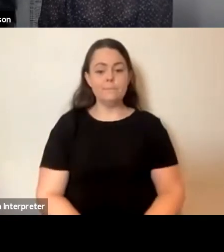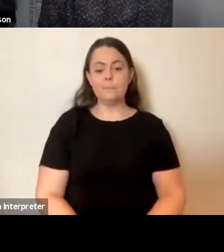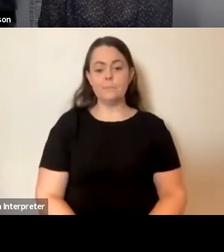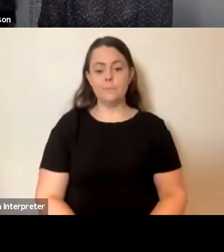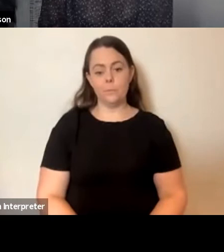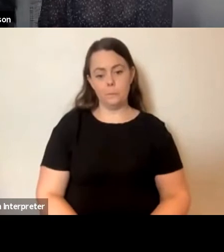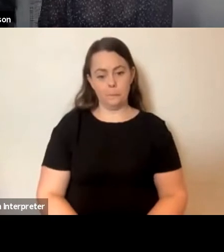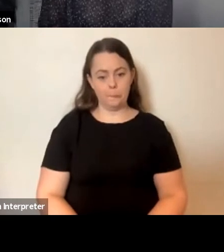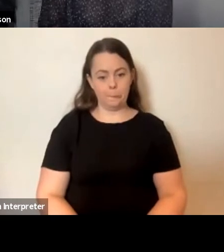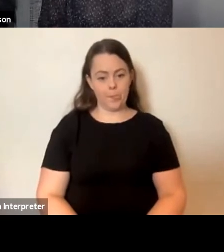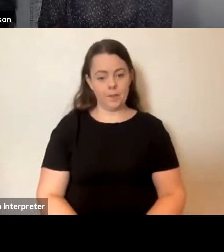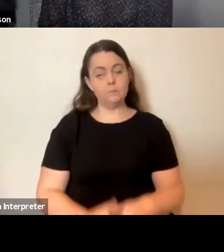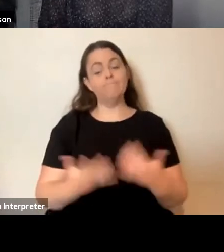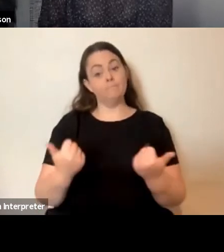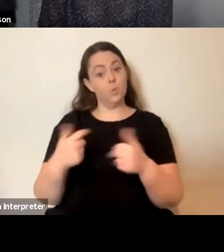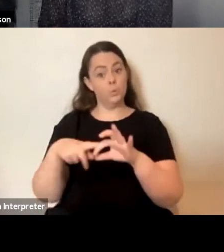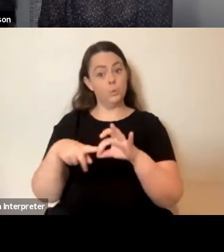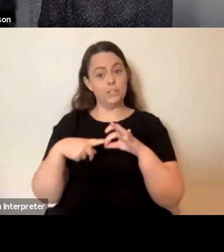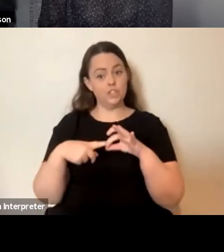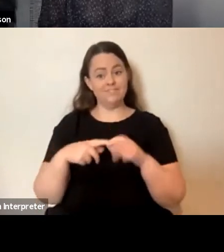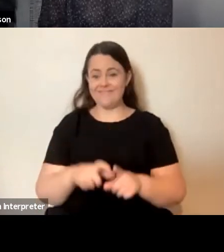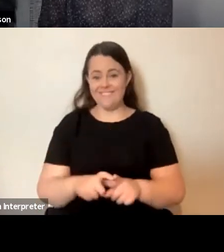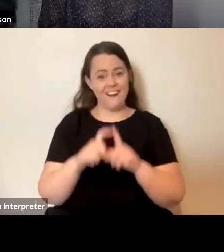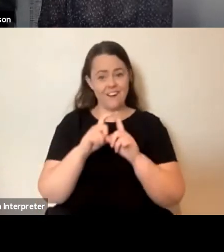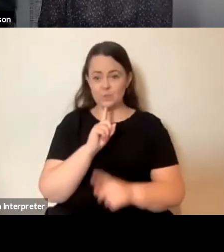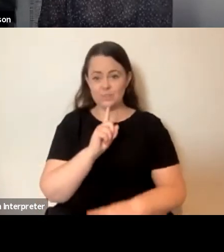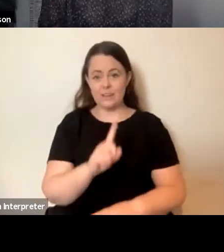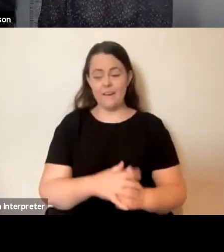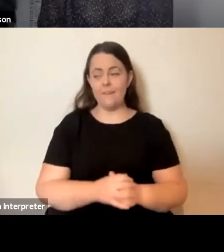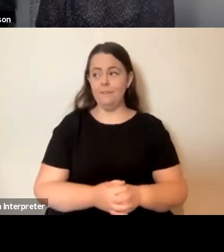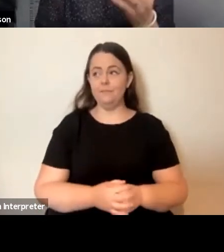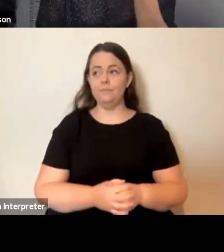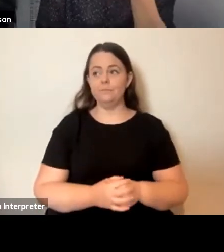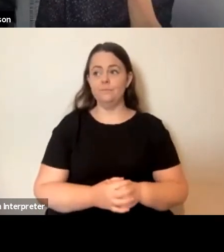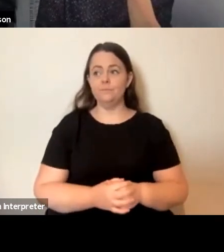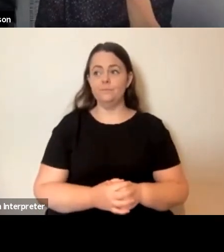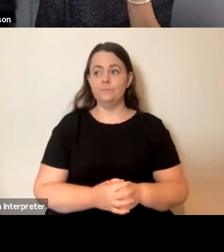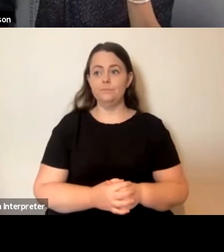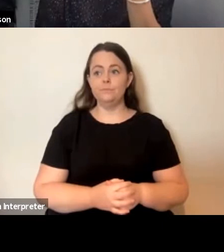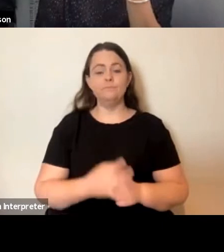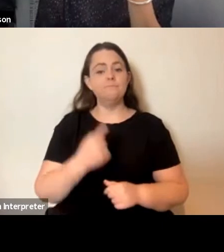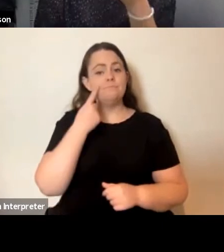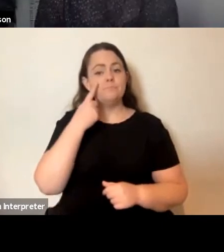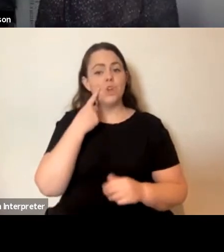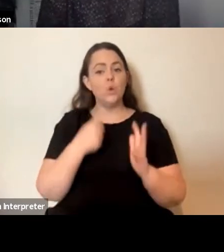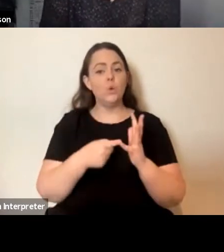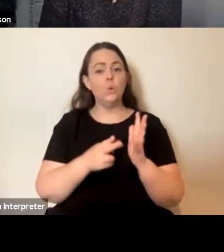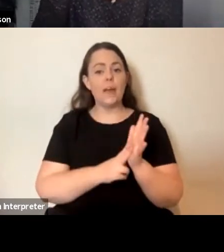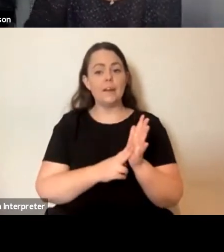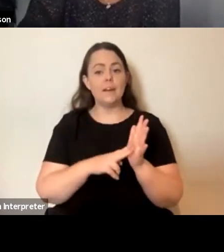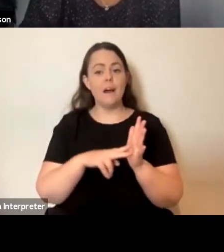Yeah, I mean, good question and difficult to say. I mean, if you look at the UNODC World Drug